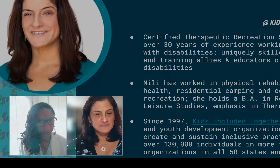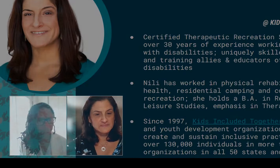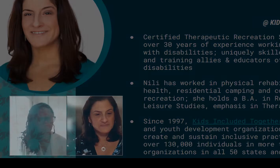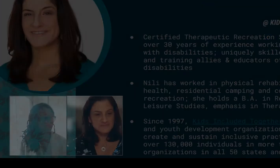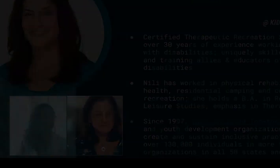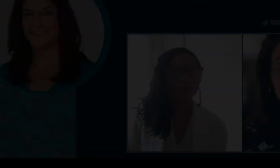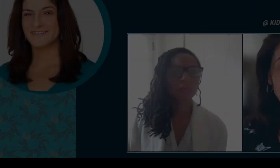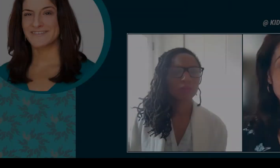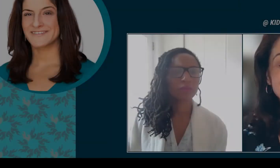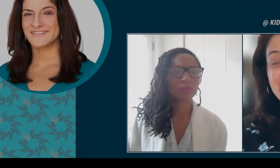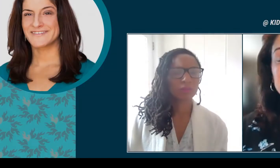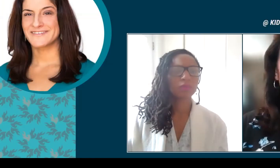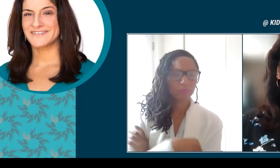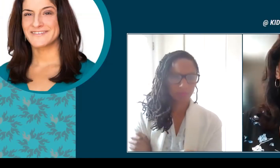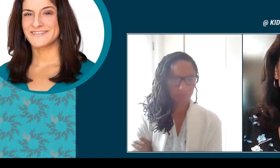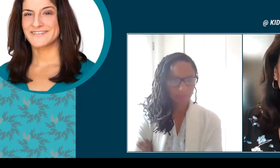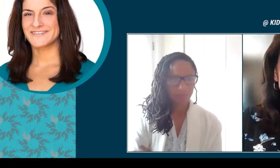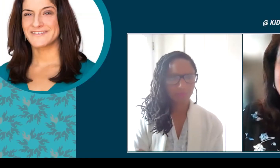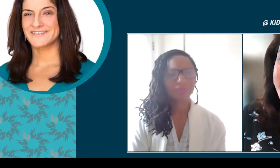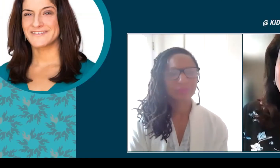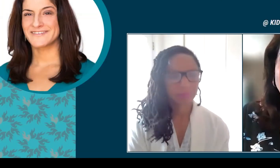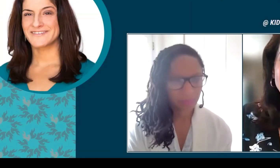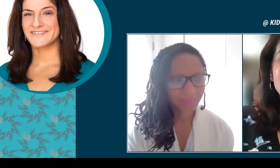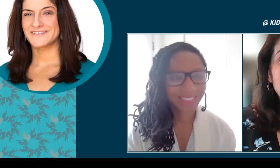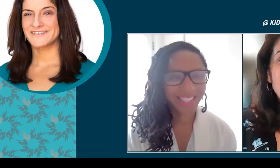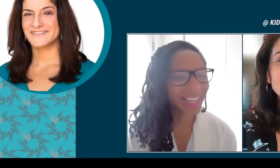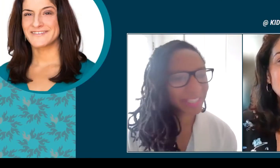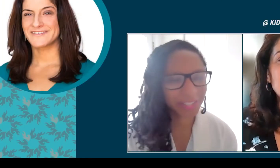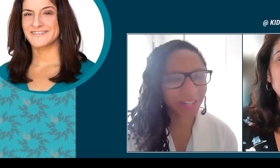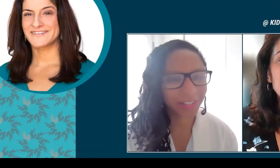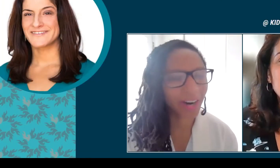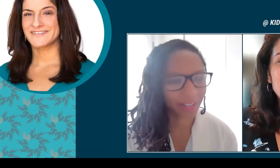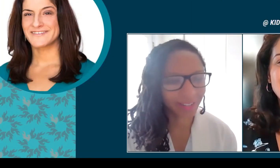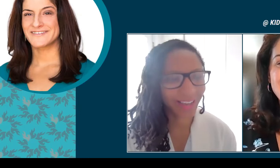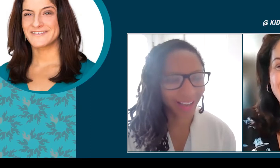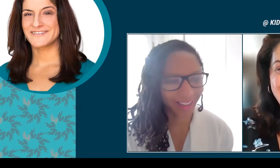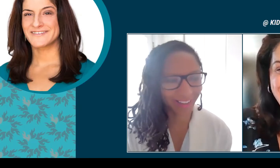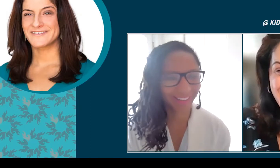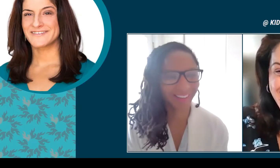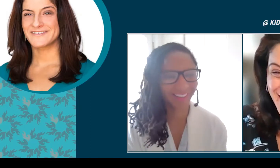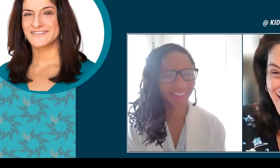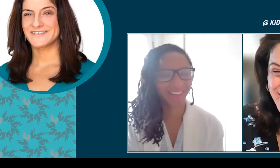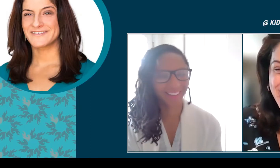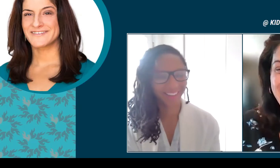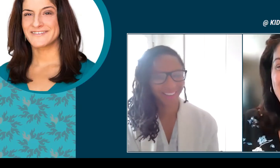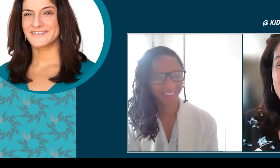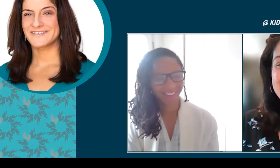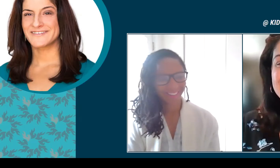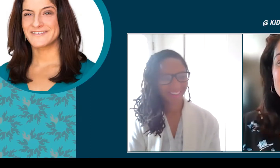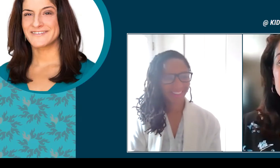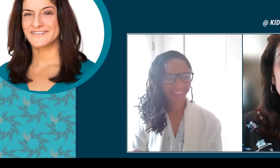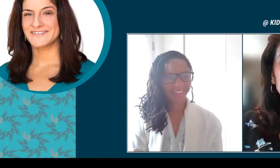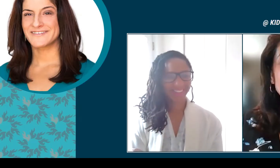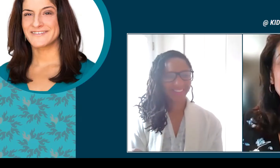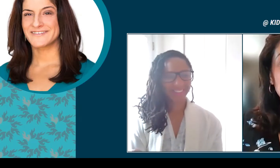ableism? Okay, that's a great question. I like to start hard. Yeah. I know. I